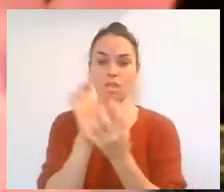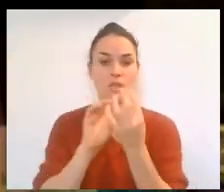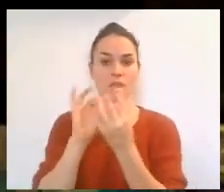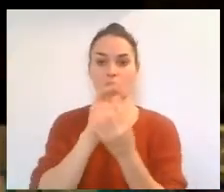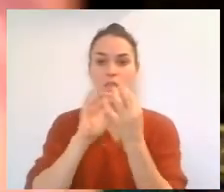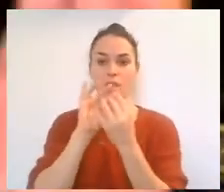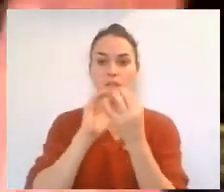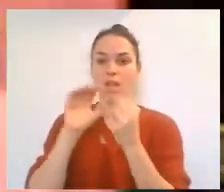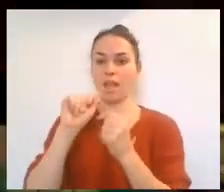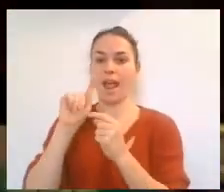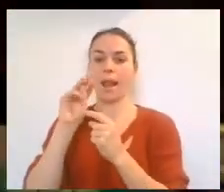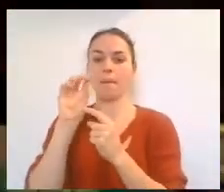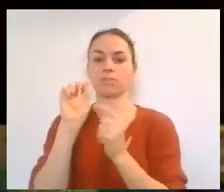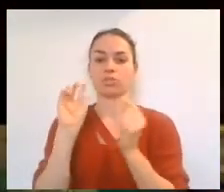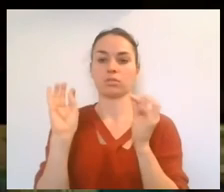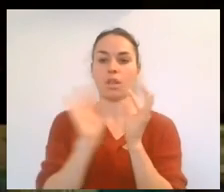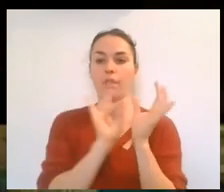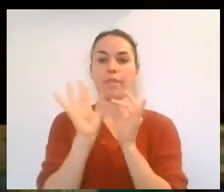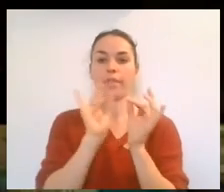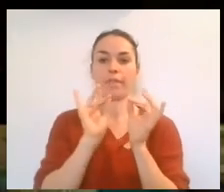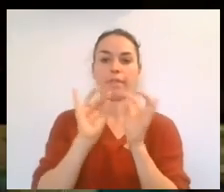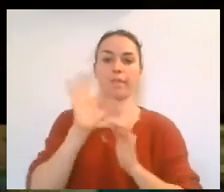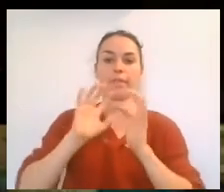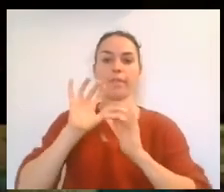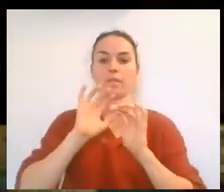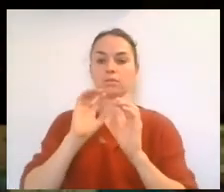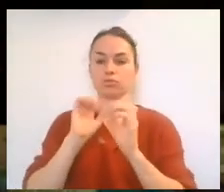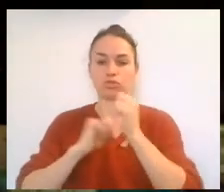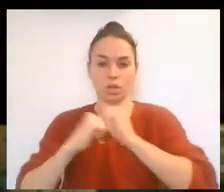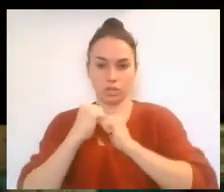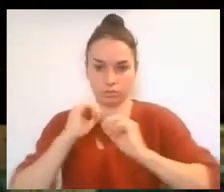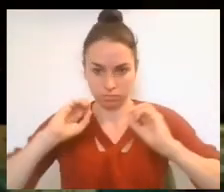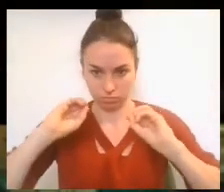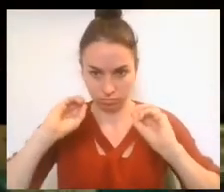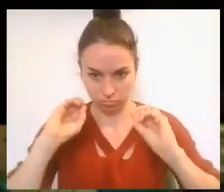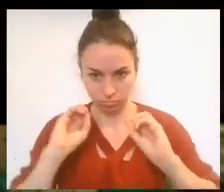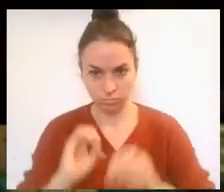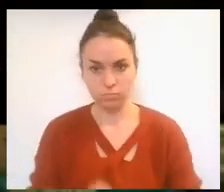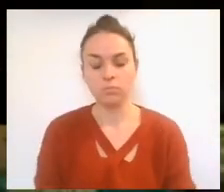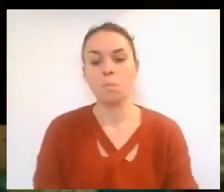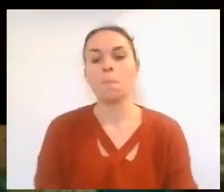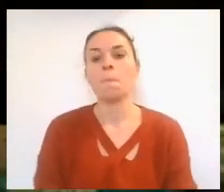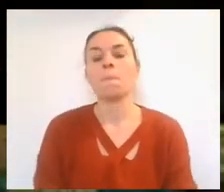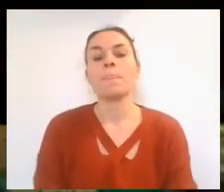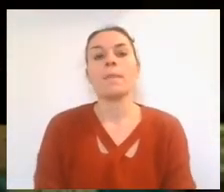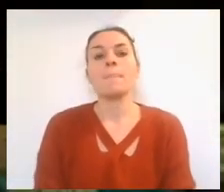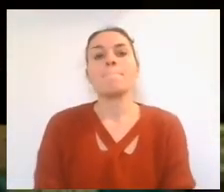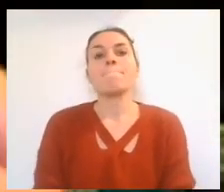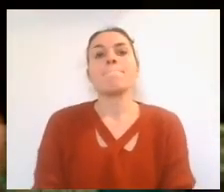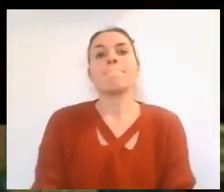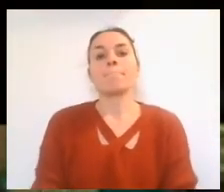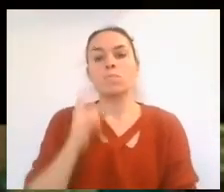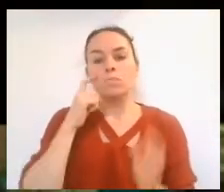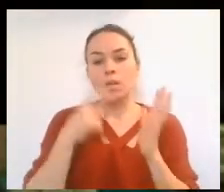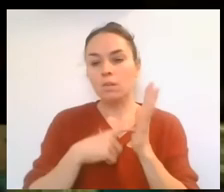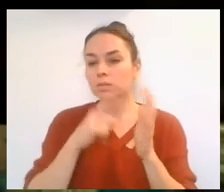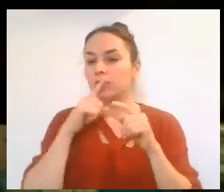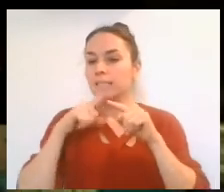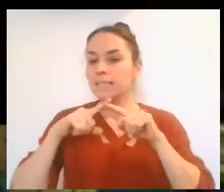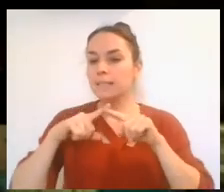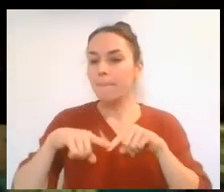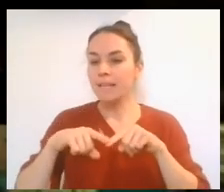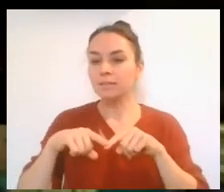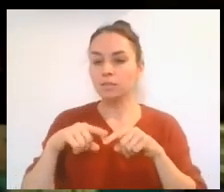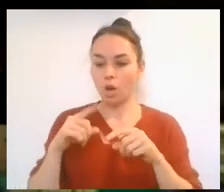crazy quilt way, no structure. What they found is that depending upon the characteristics of the medium they are